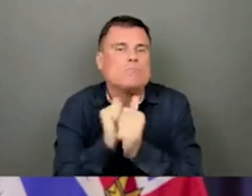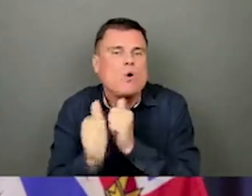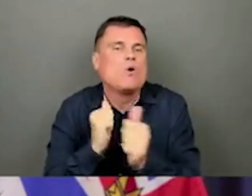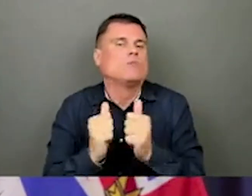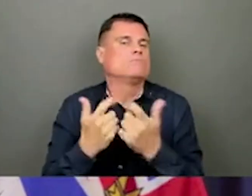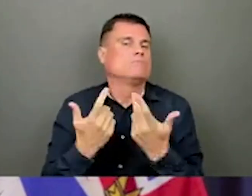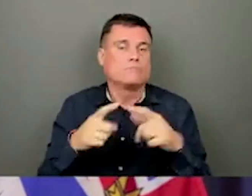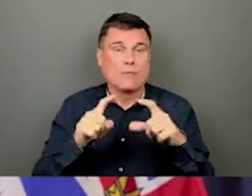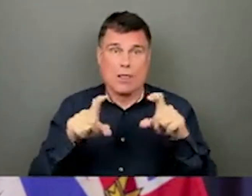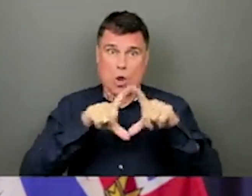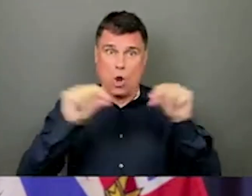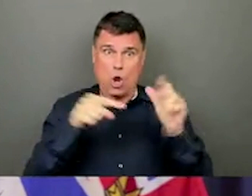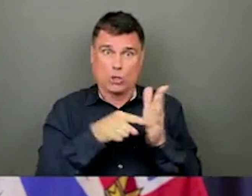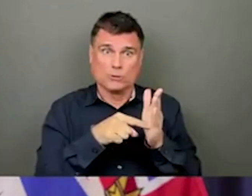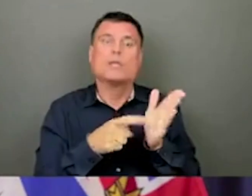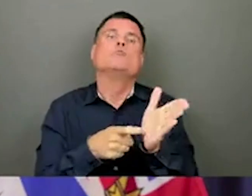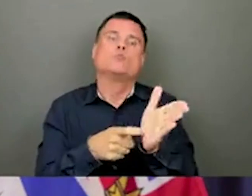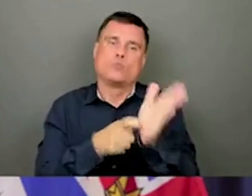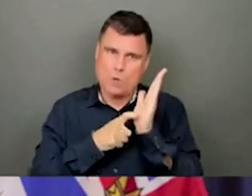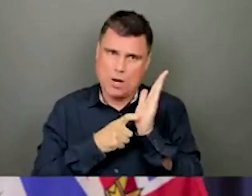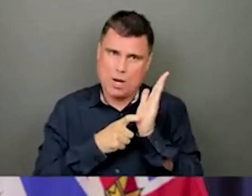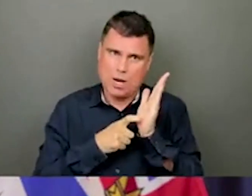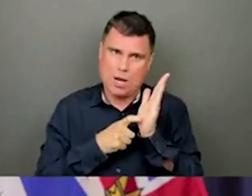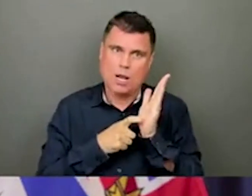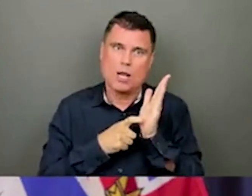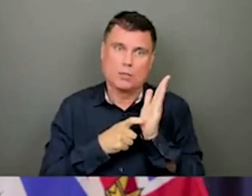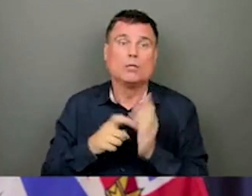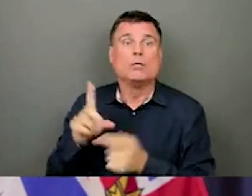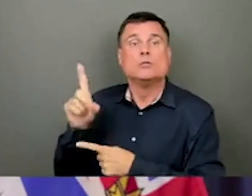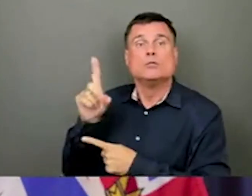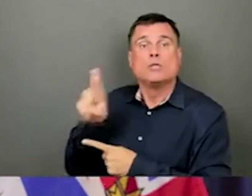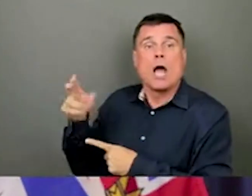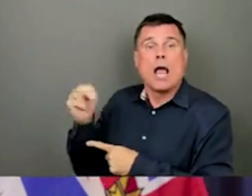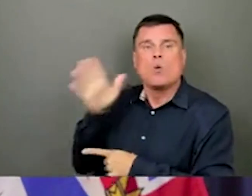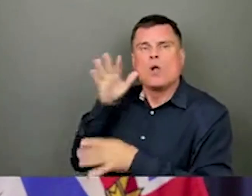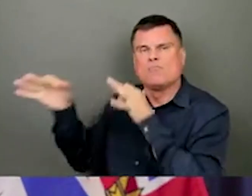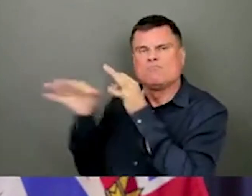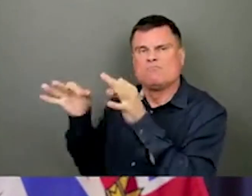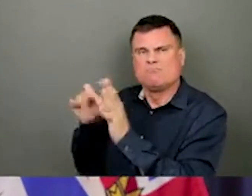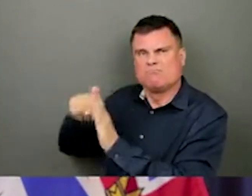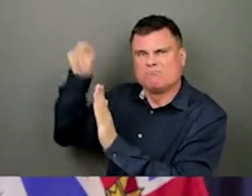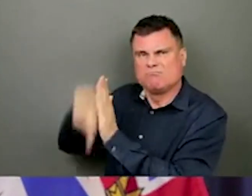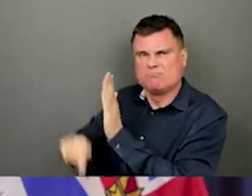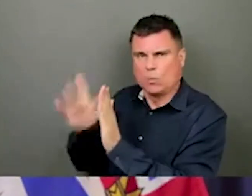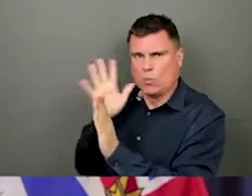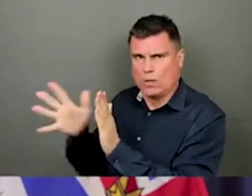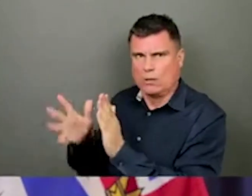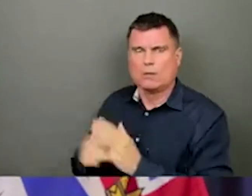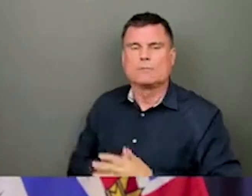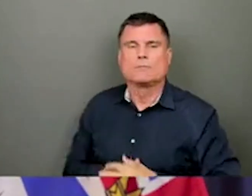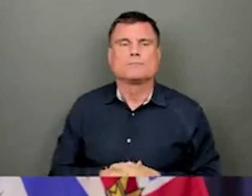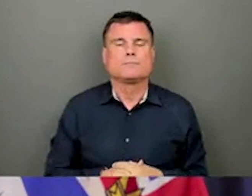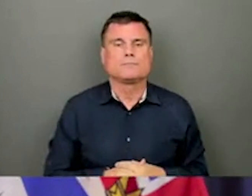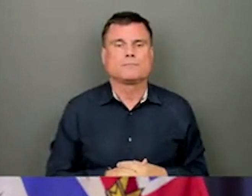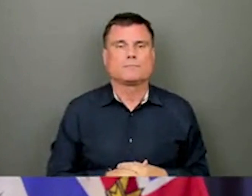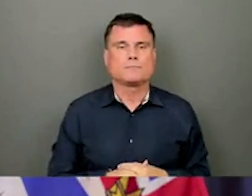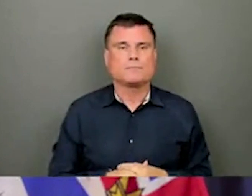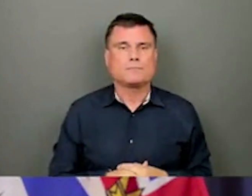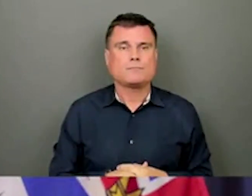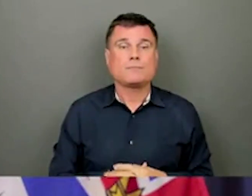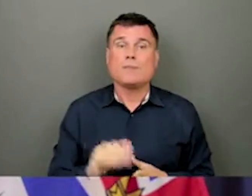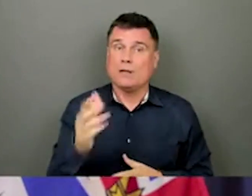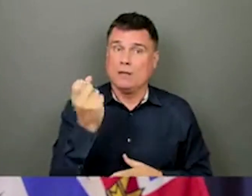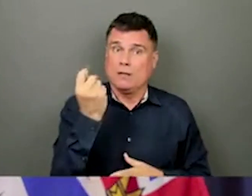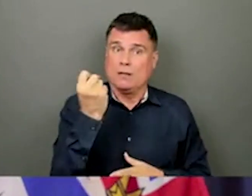in the pandemic, and Dr. Henry will go into some of the details. But there is no reason why those who are anxious